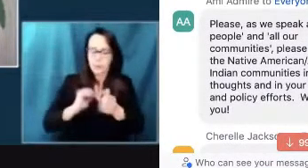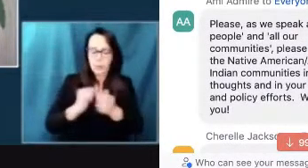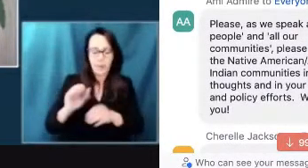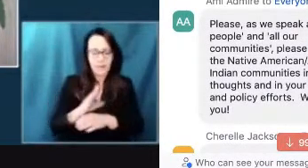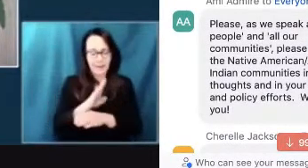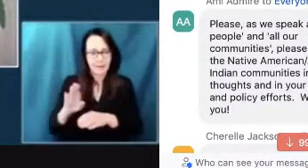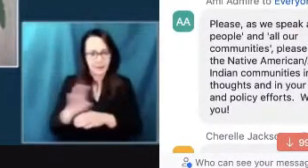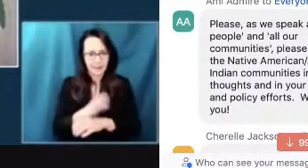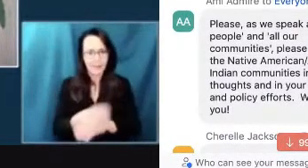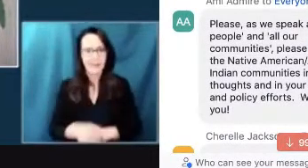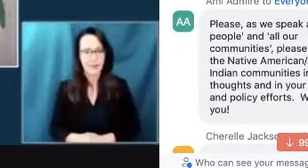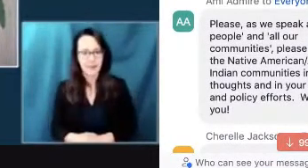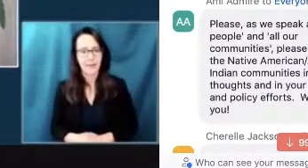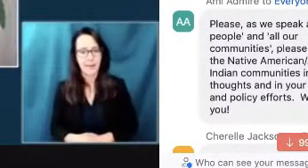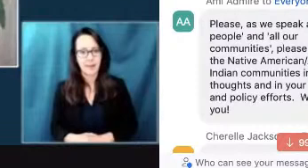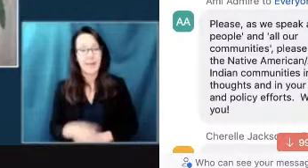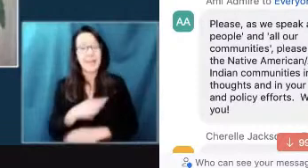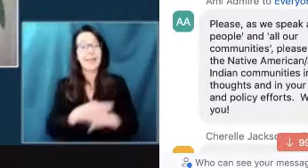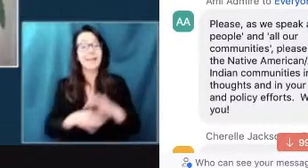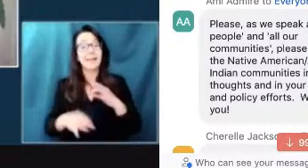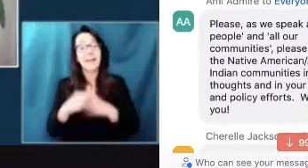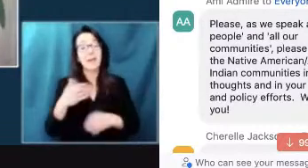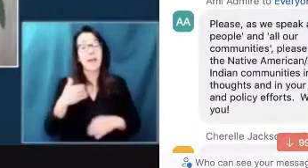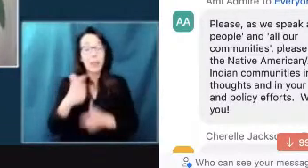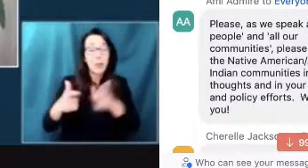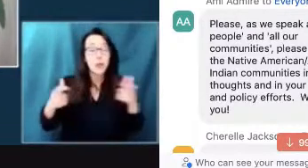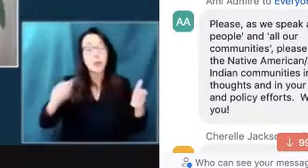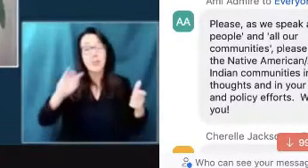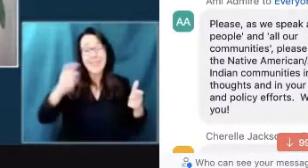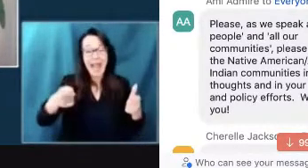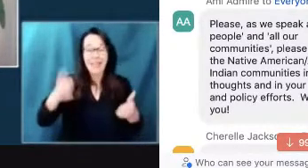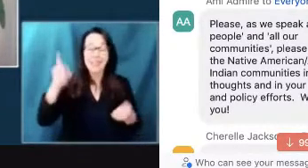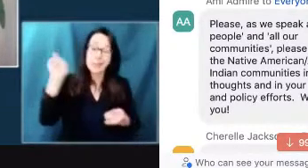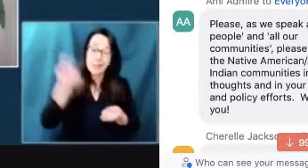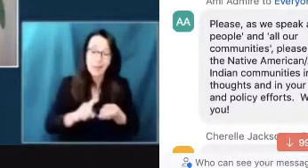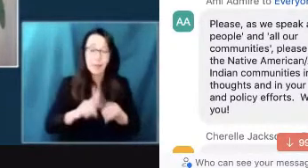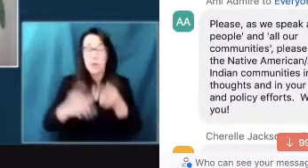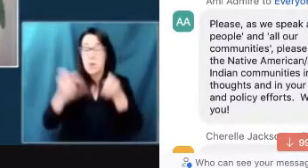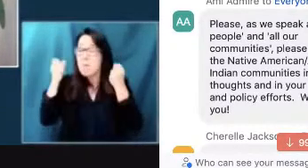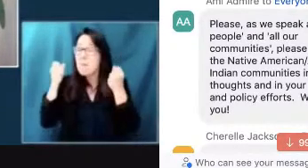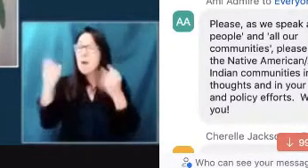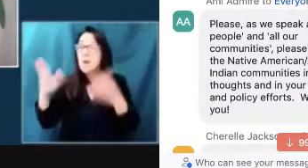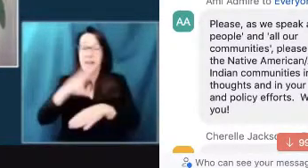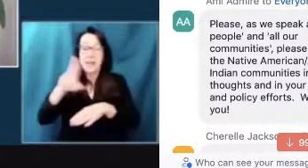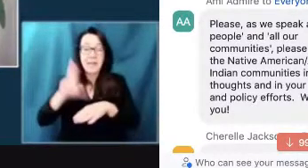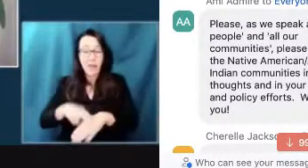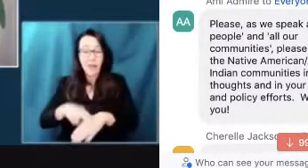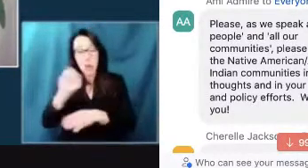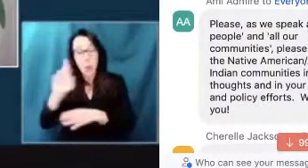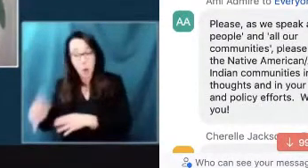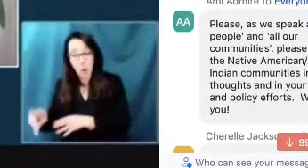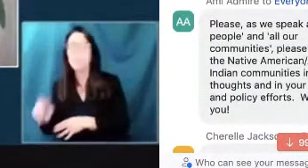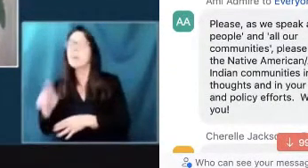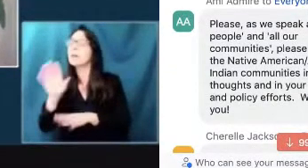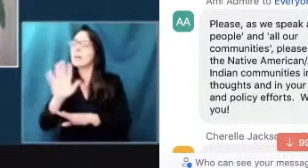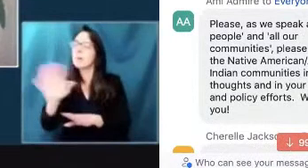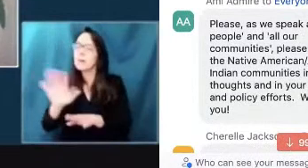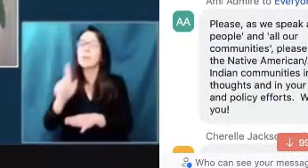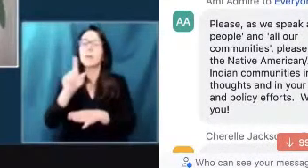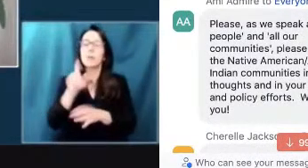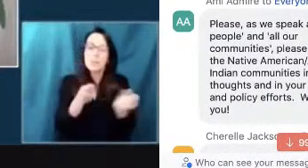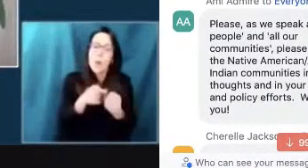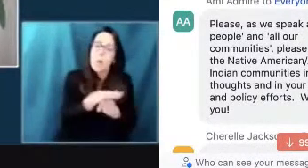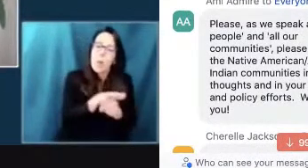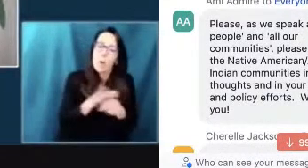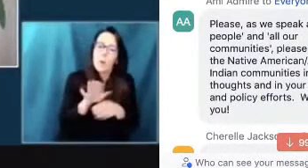Instead of giving huge tax cuts to multinational corporations, we should be supporting our local businesses right here at